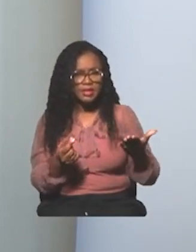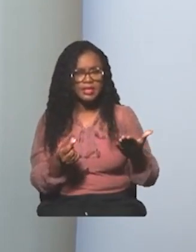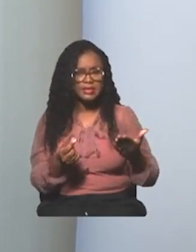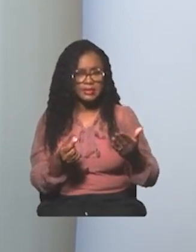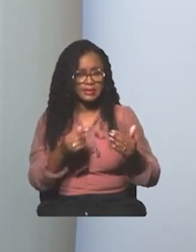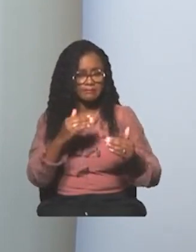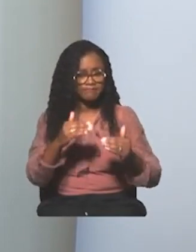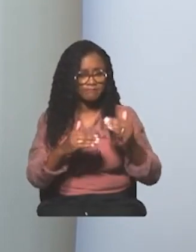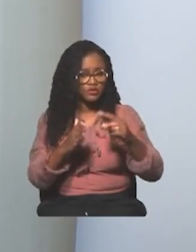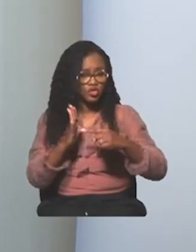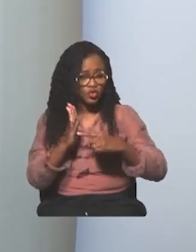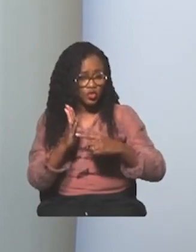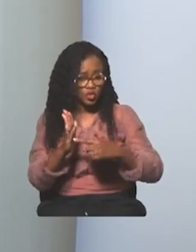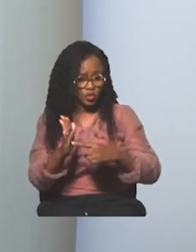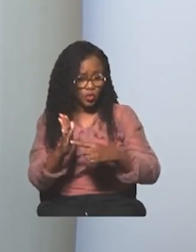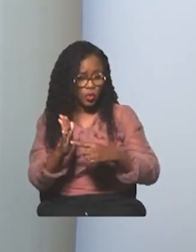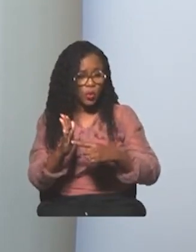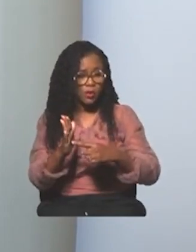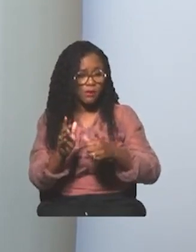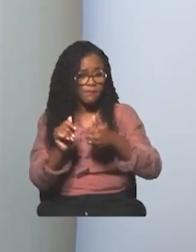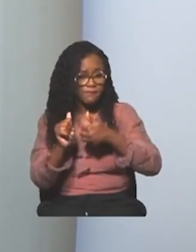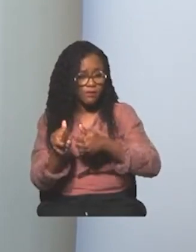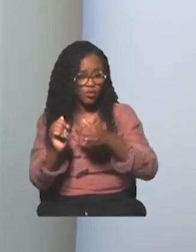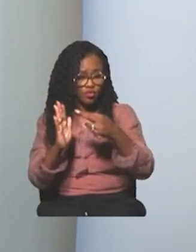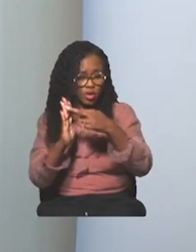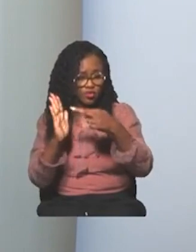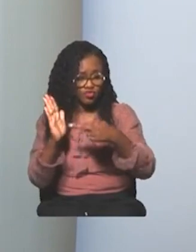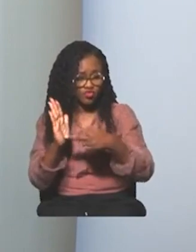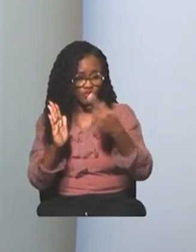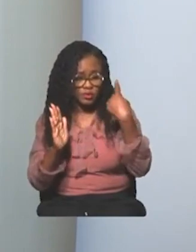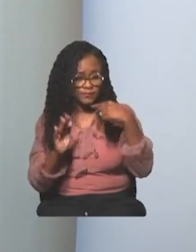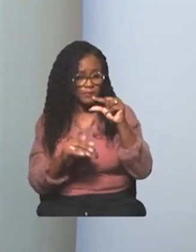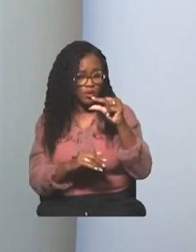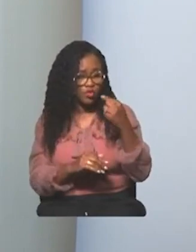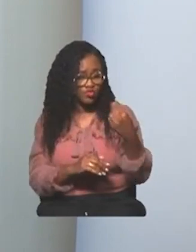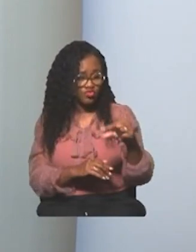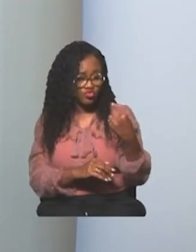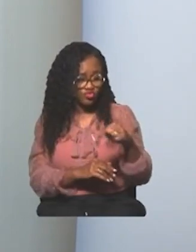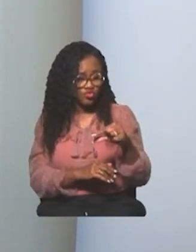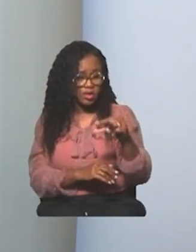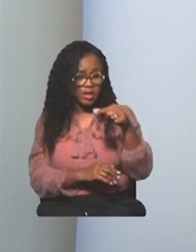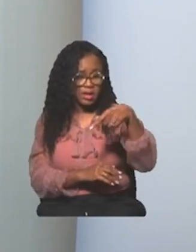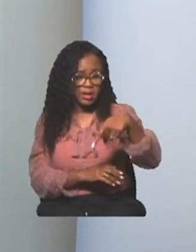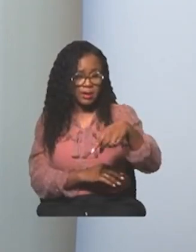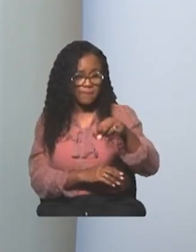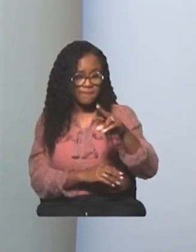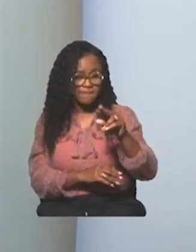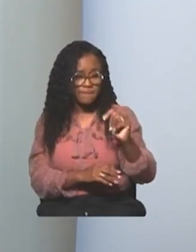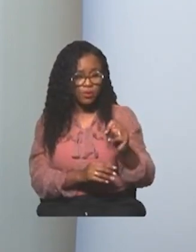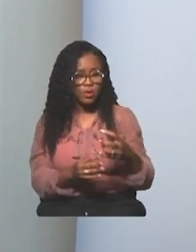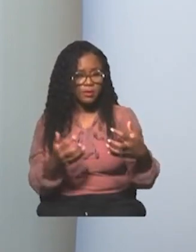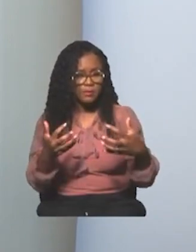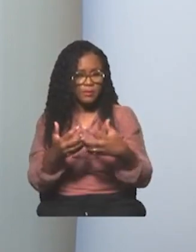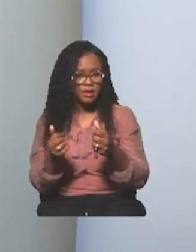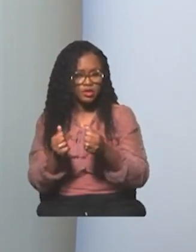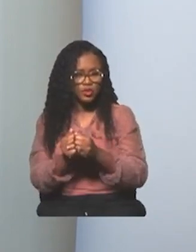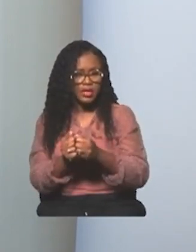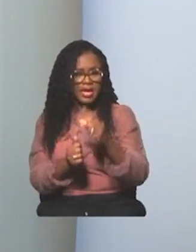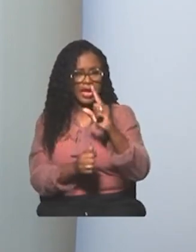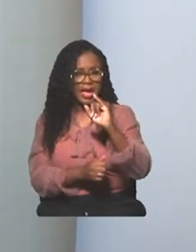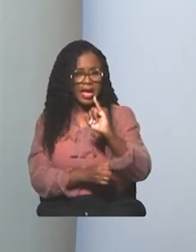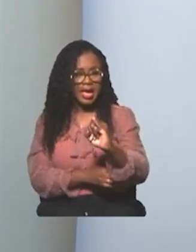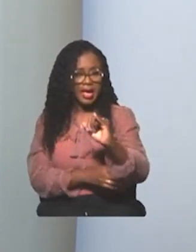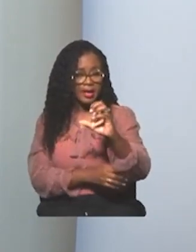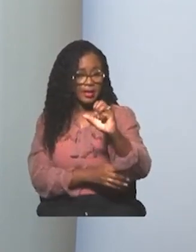steps to demonstrate that we are compliant with the requirements. And this is aligned to ISO 14001 and